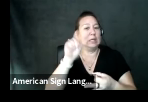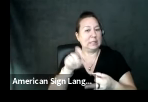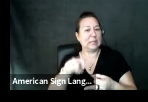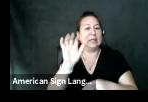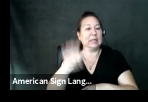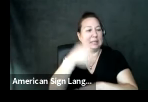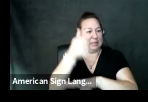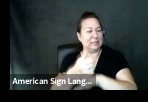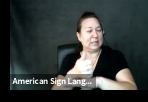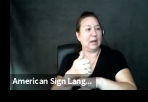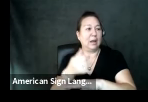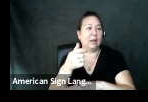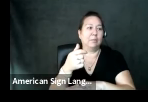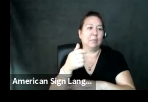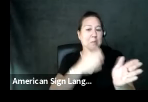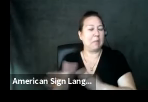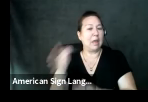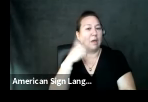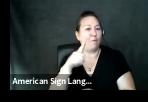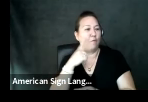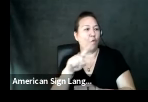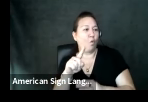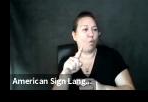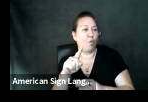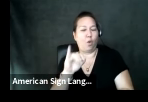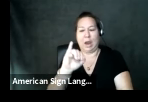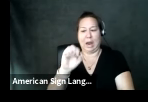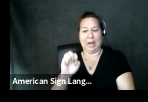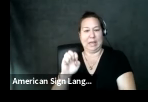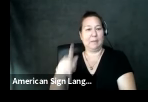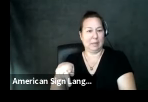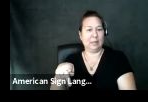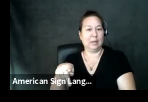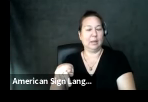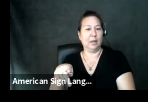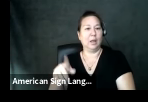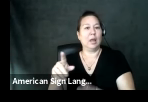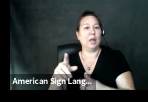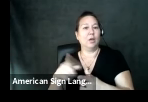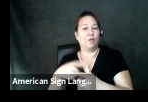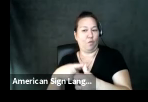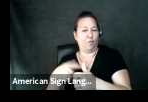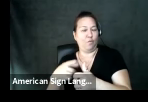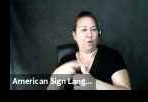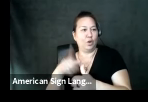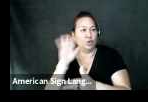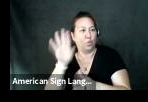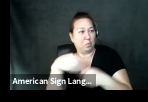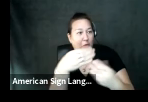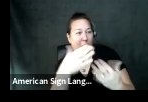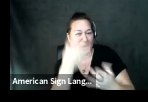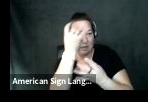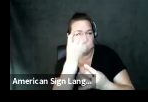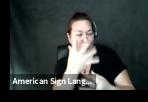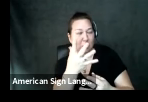assess for special education, then they will present one to the parent for consideration. And in that assessment plan,